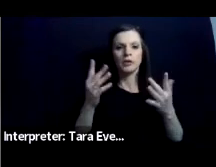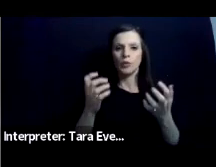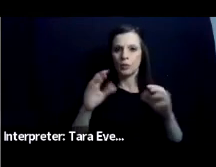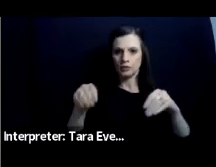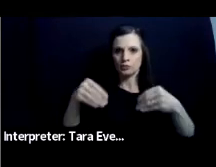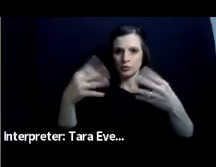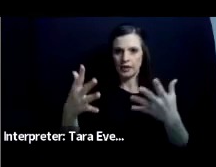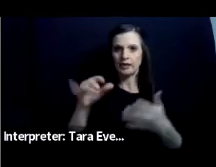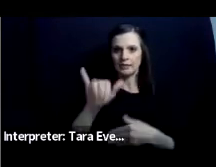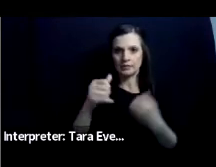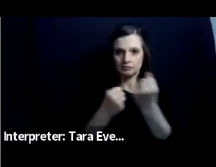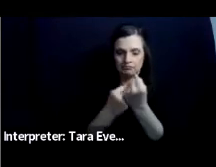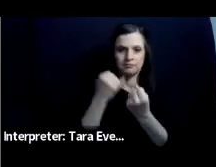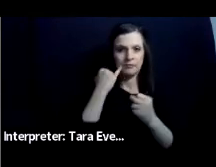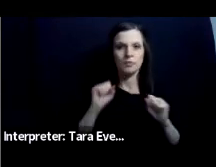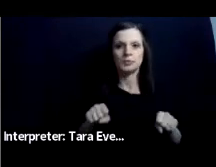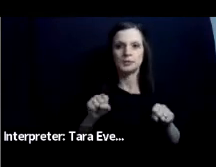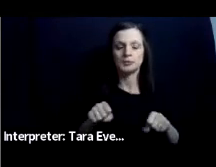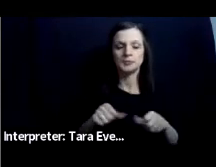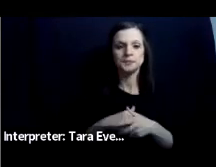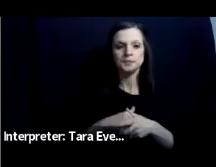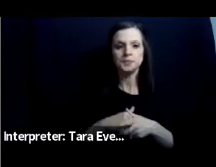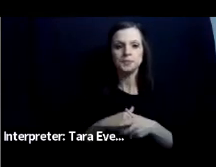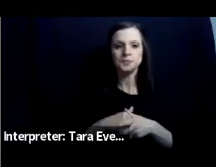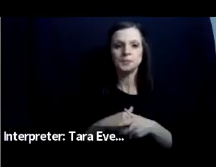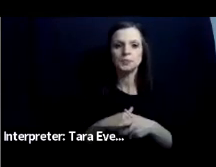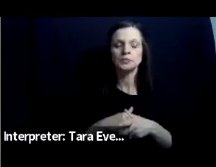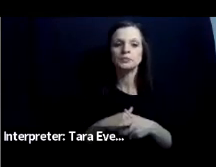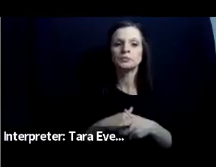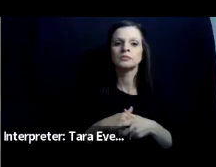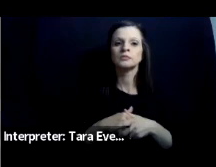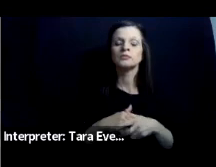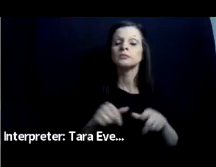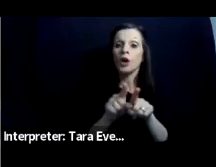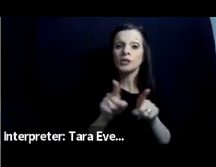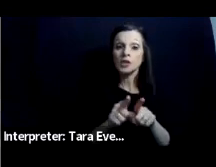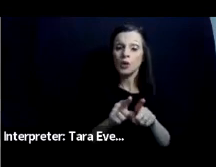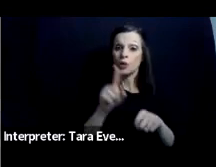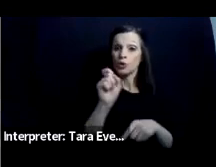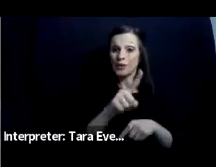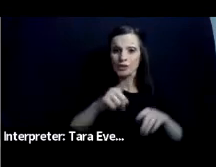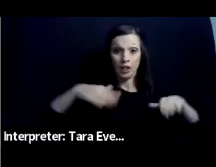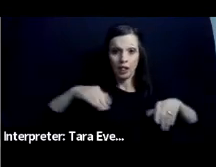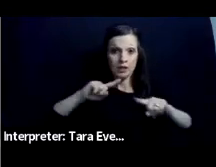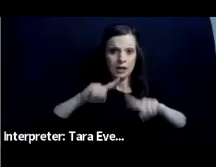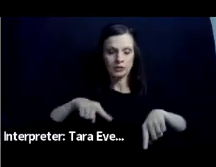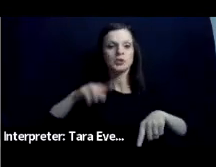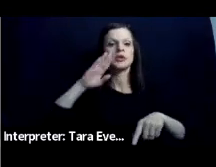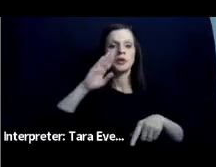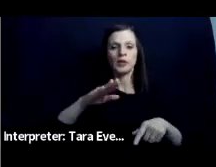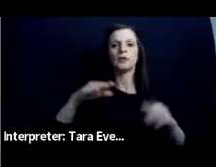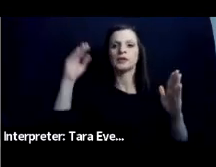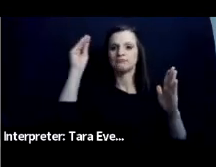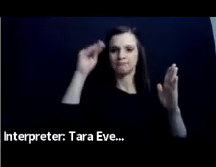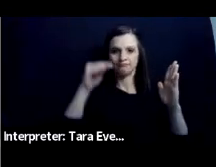support if possible. We'll also collect the remaining questions that weren't answered and try to put together